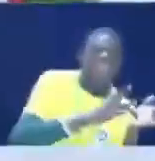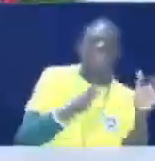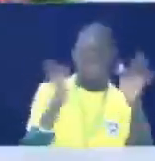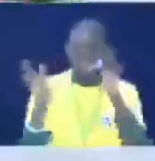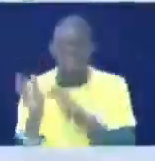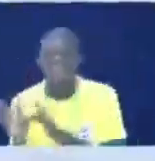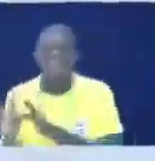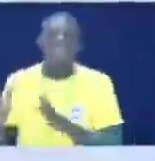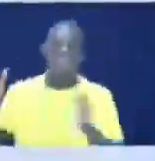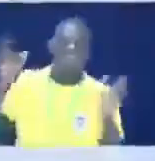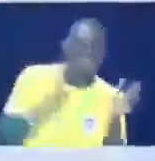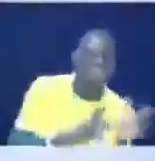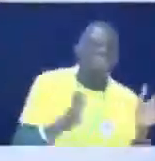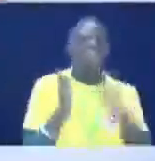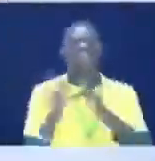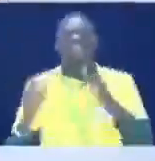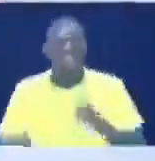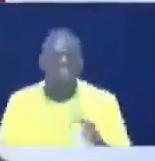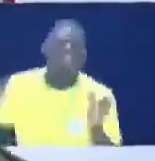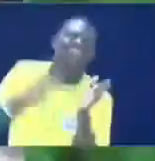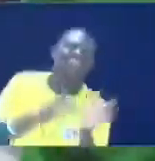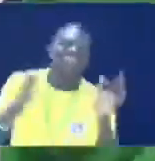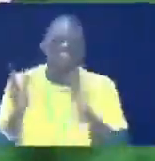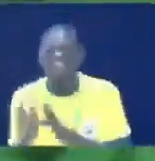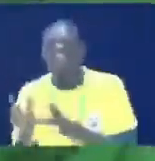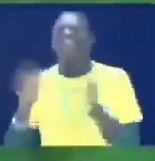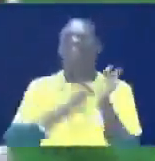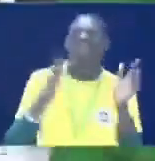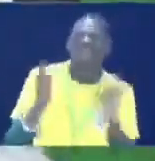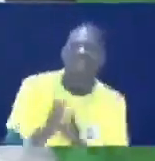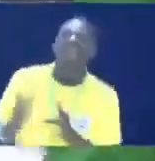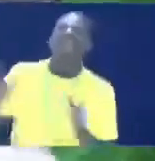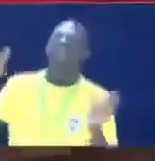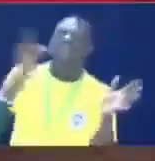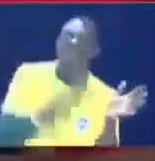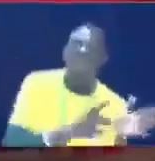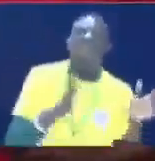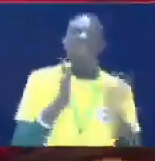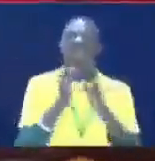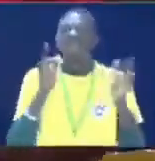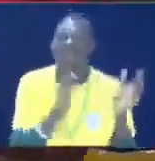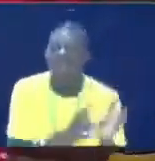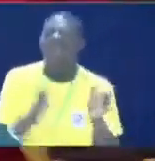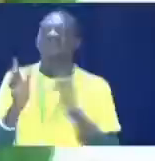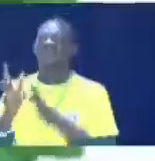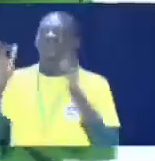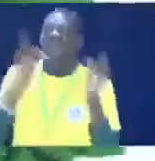Jesus,